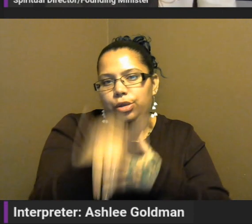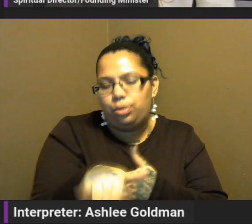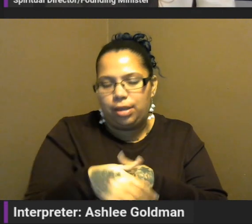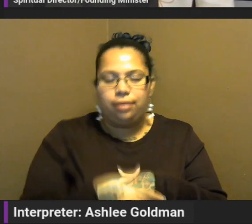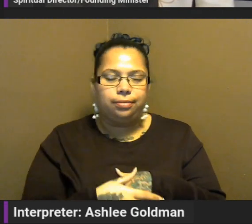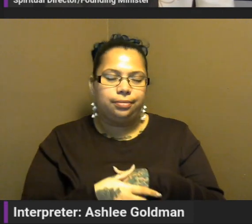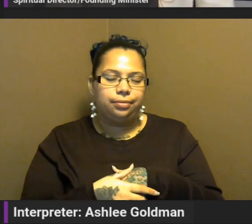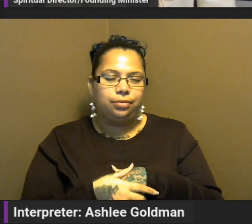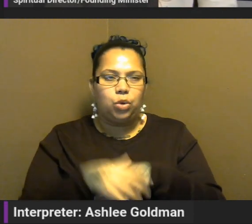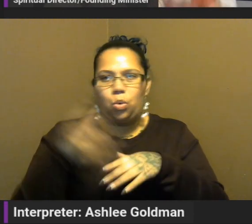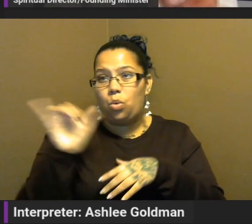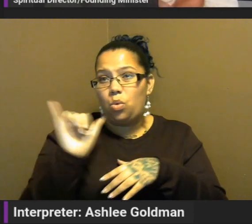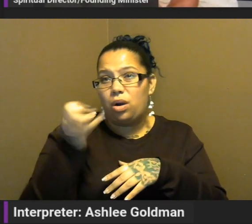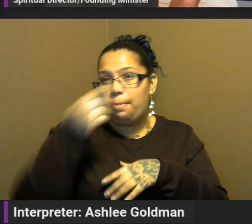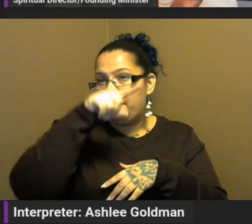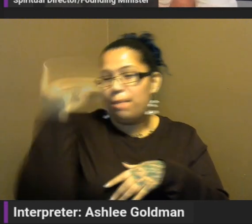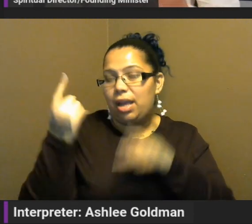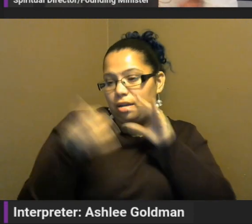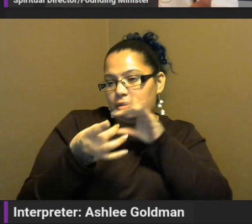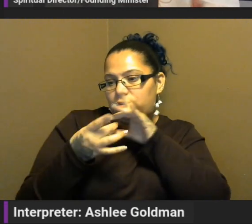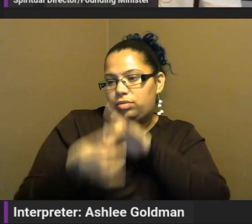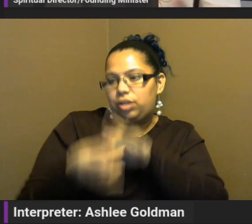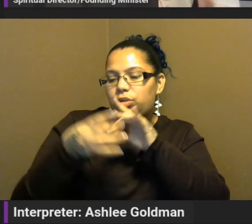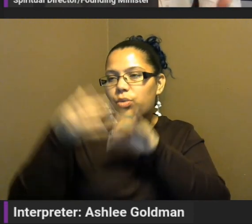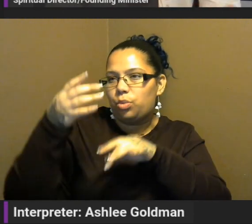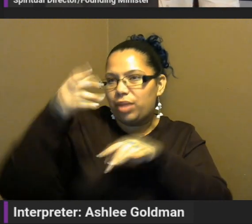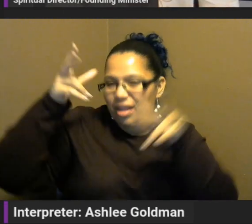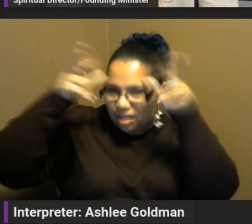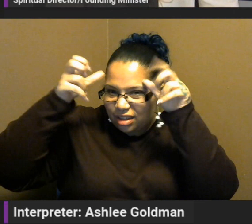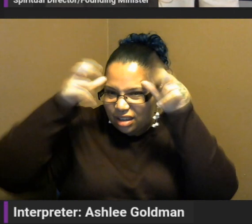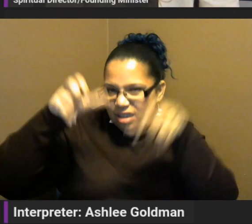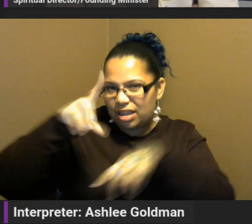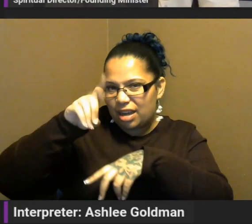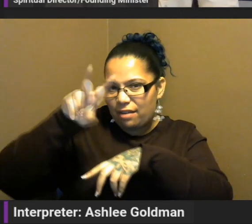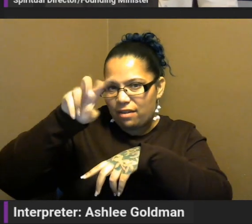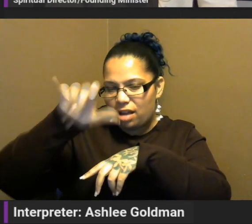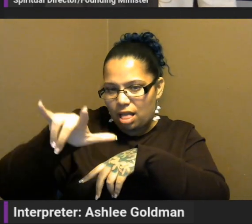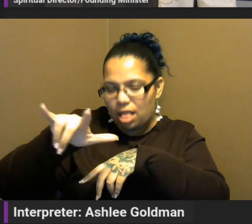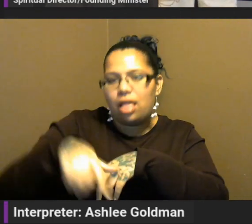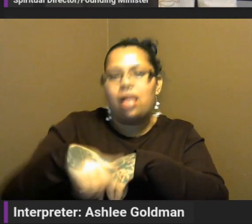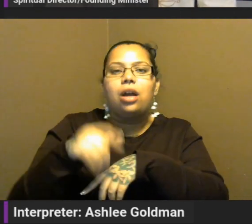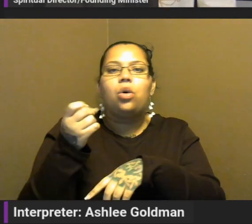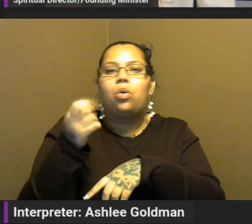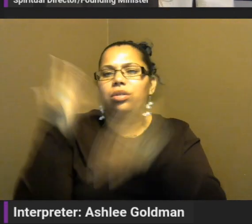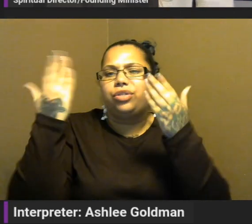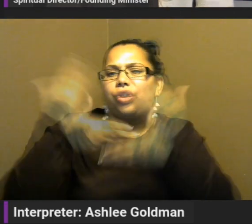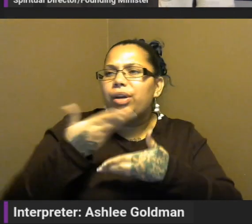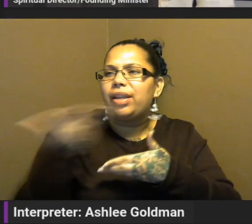in oftentimes as, or Dracula or vampires, the prince of darkness and the agents of